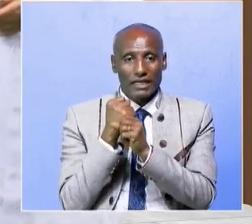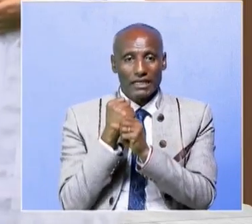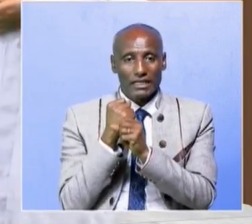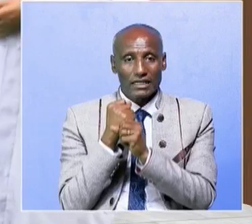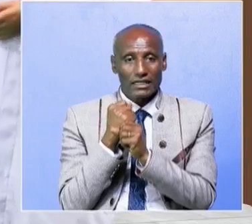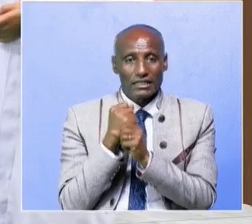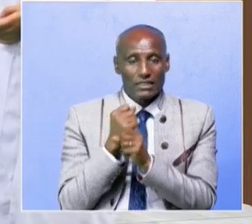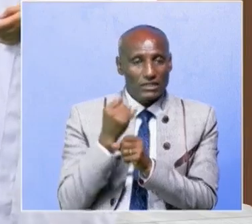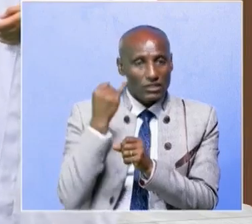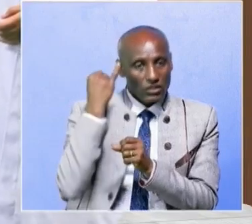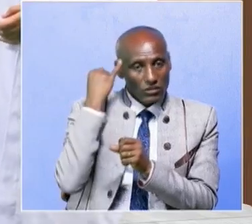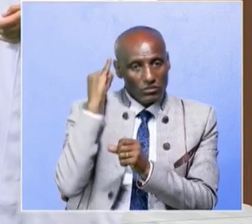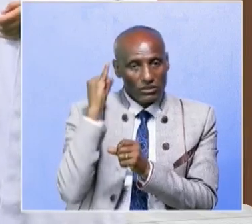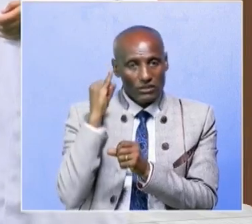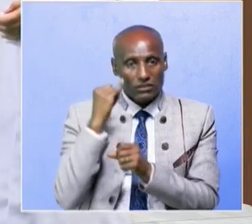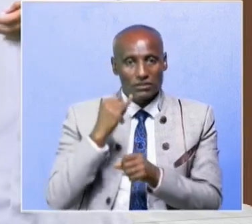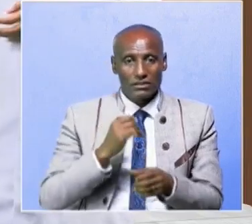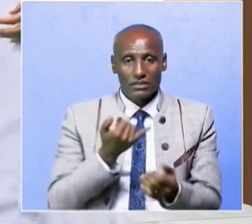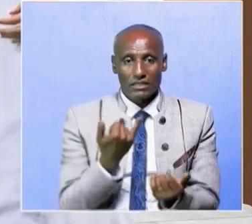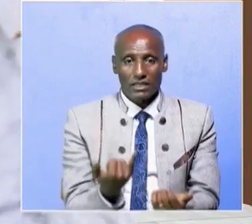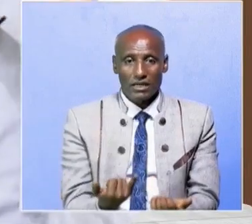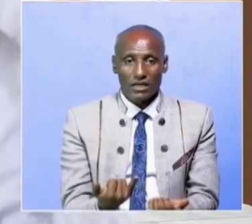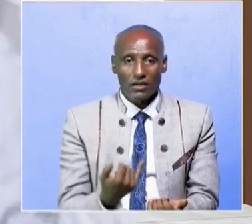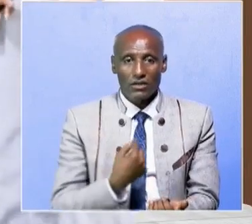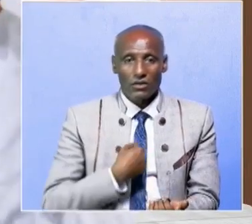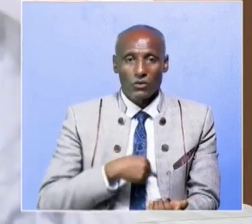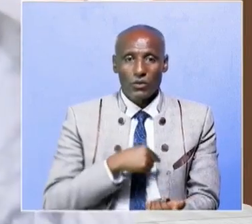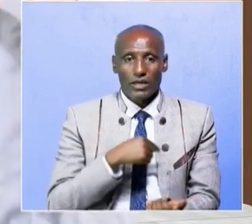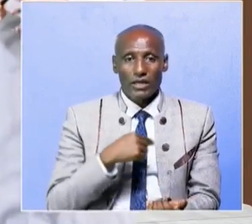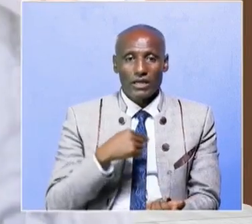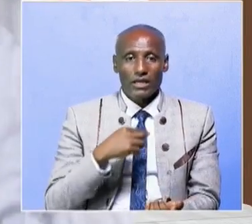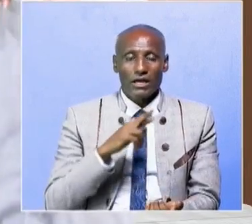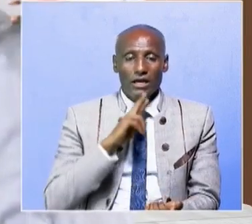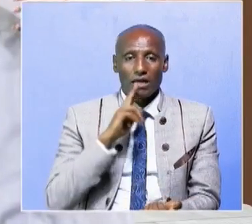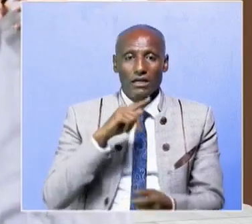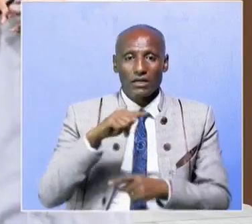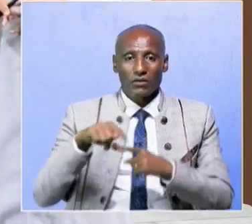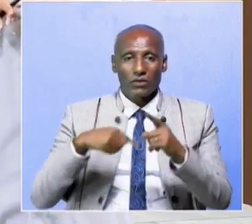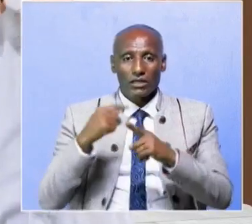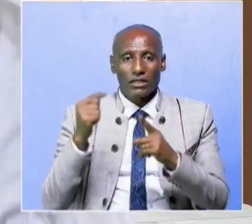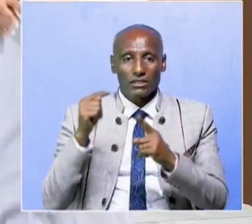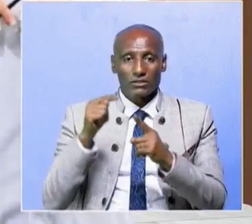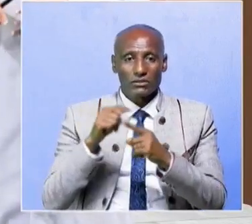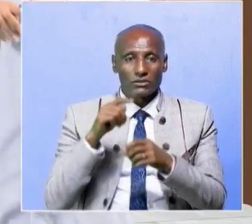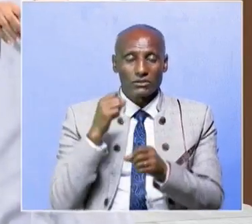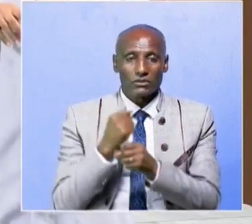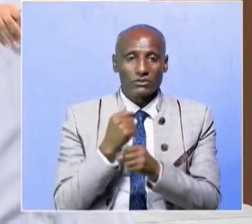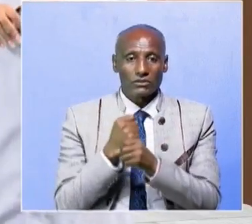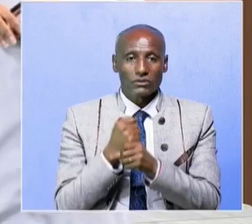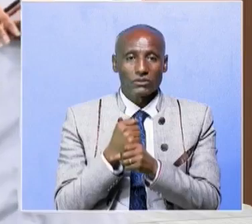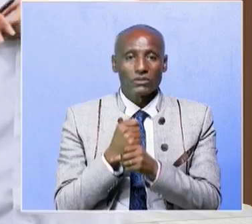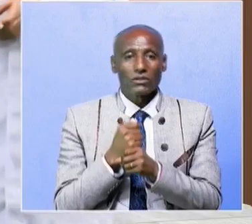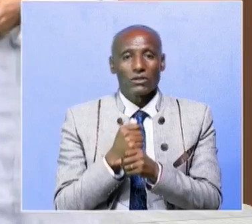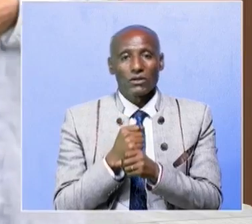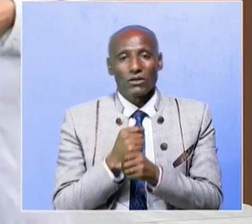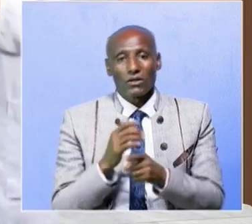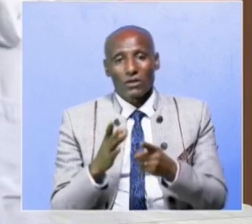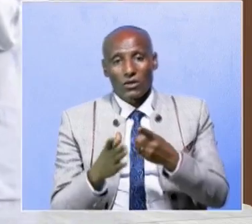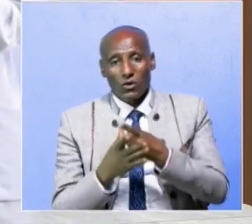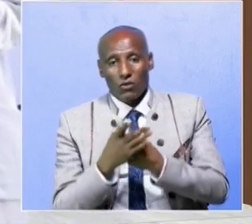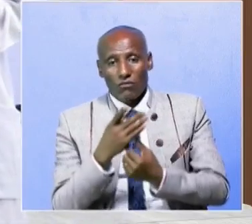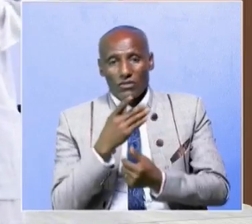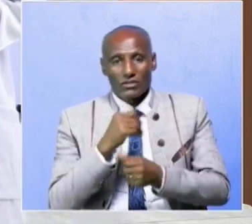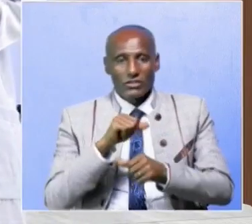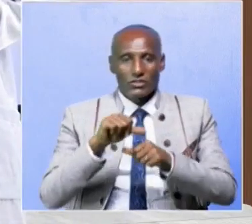right? So now we're going to do a little bit of a dialogue, a conversation between